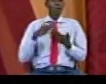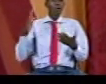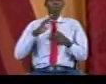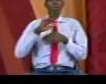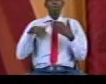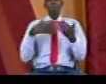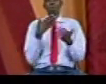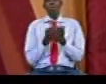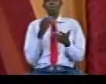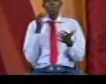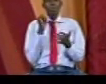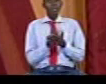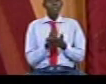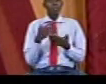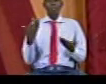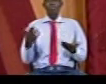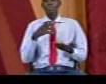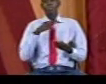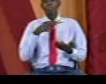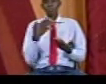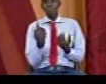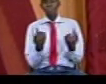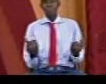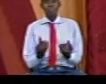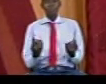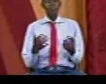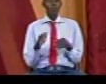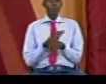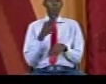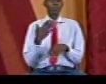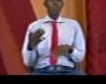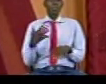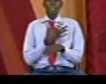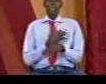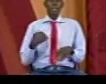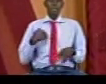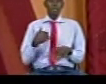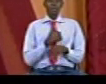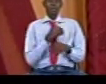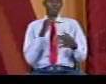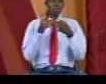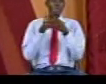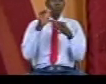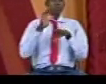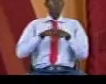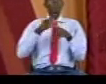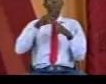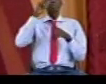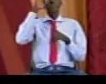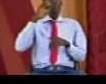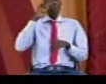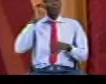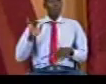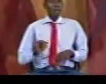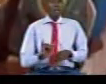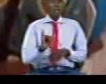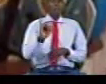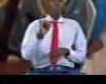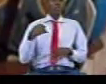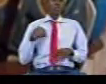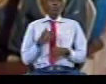all those sides and issues of sin, and then we belong to the Lord forever and ever. We'll be in